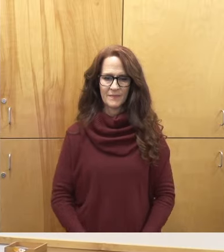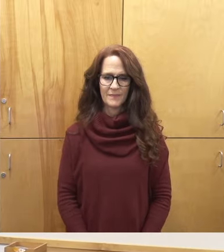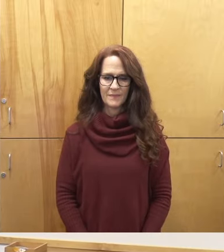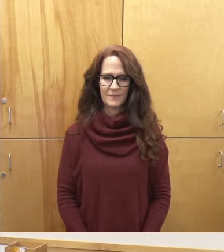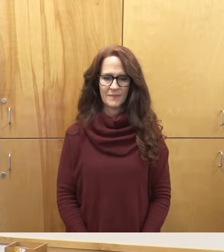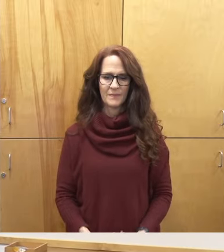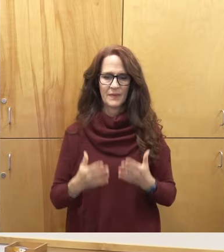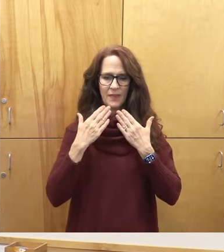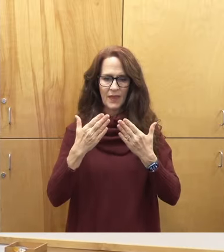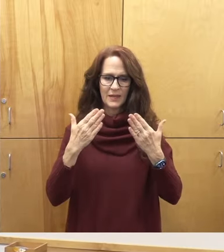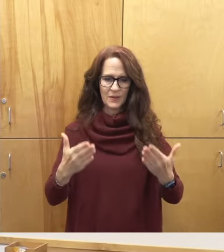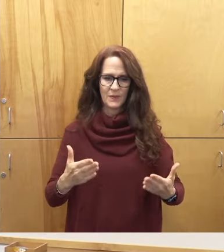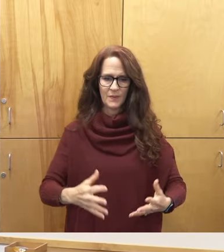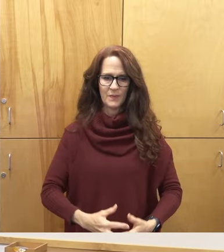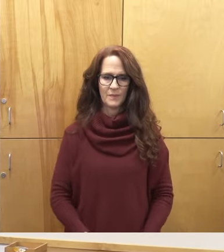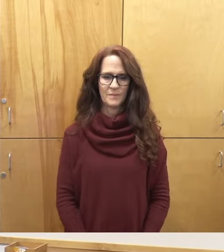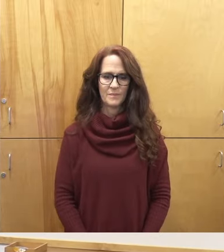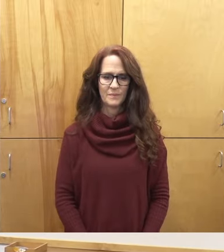Thank you.